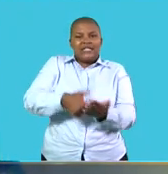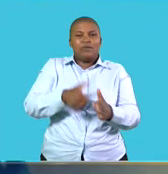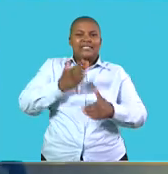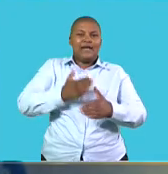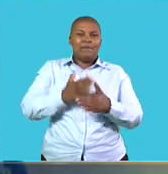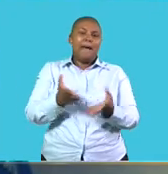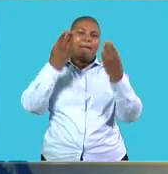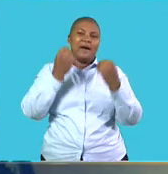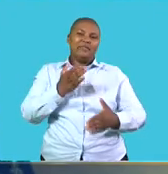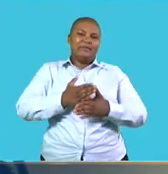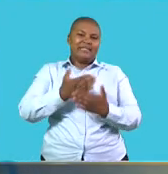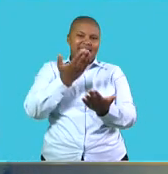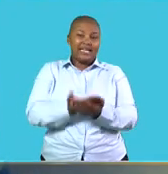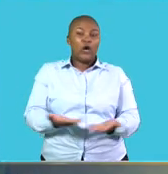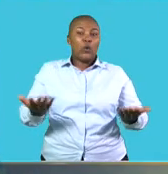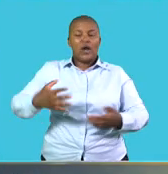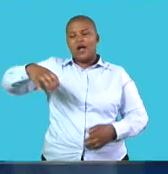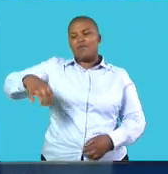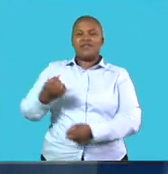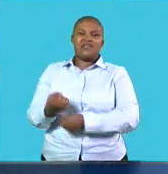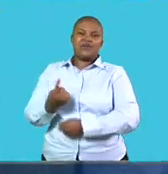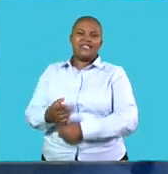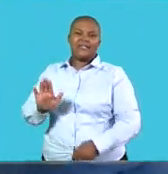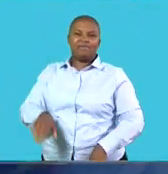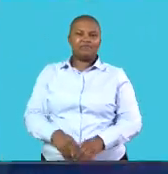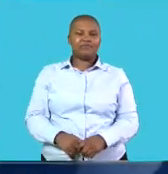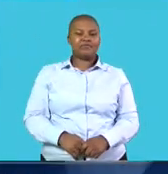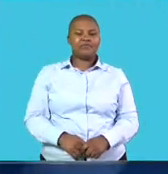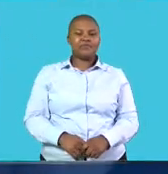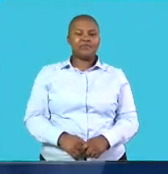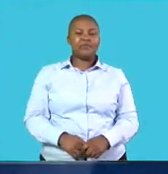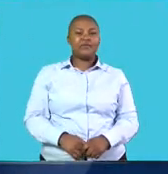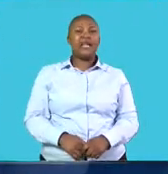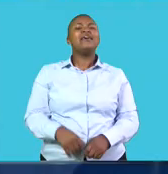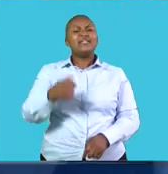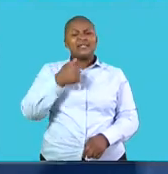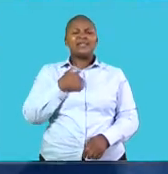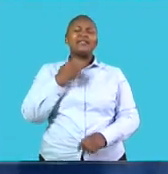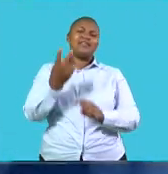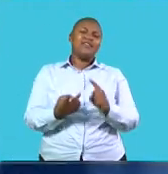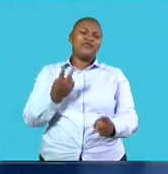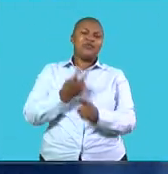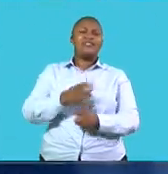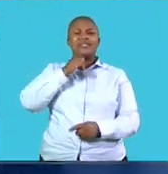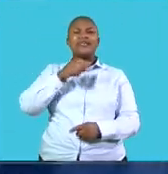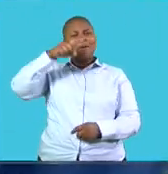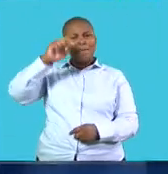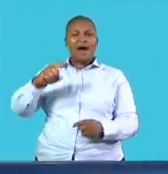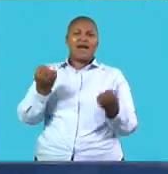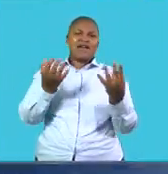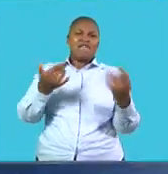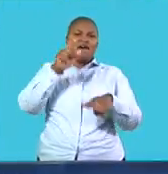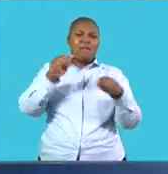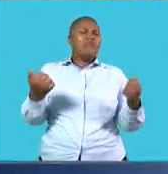can get a job in our province. We also came to you that you want to accelerate service delivery in our